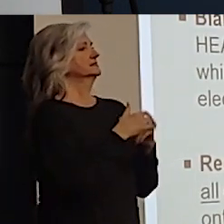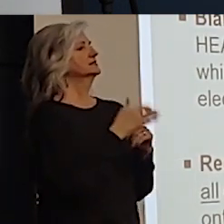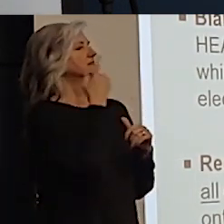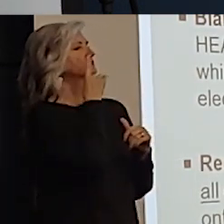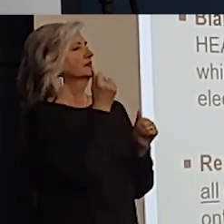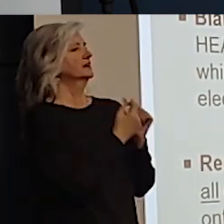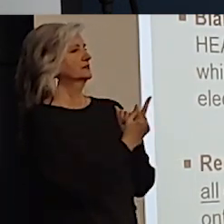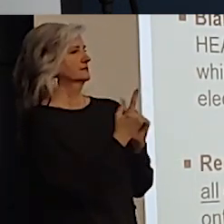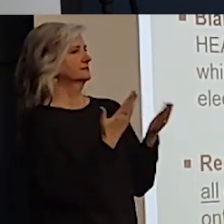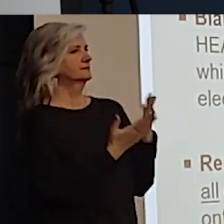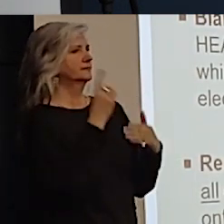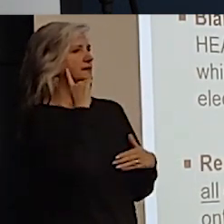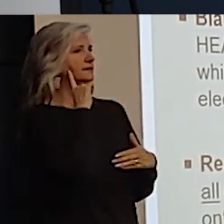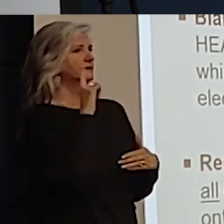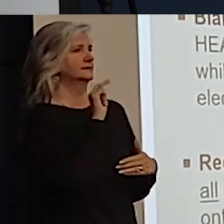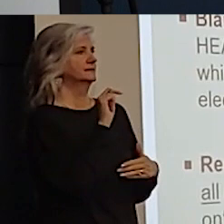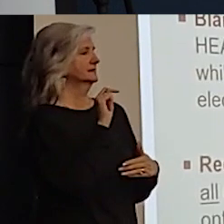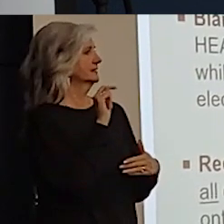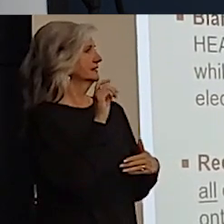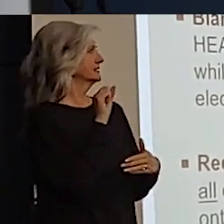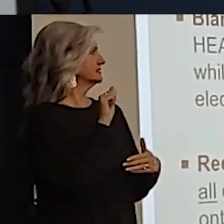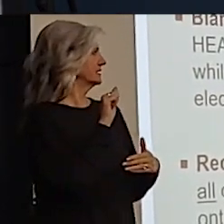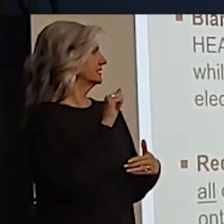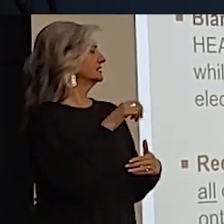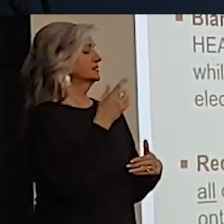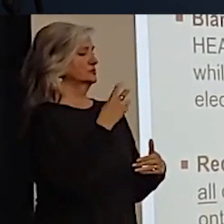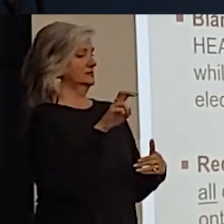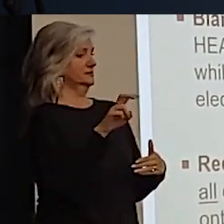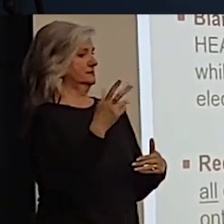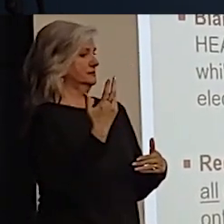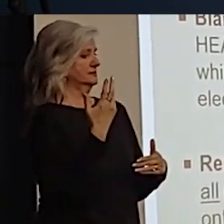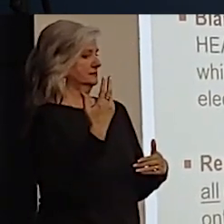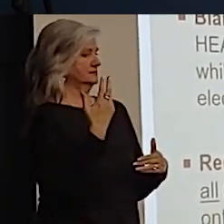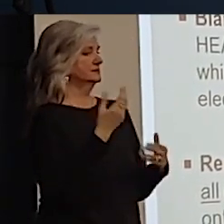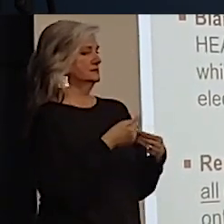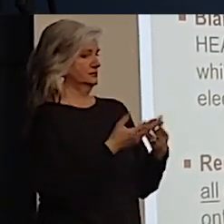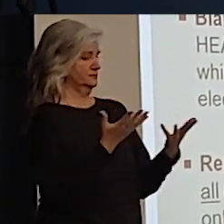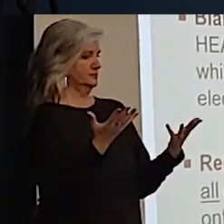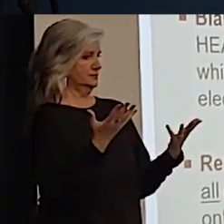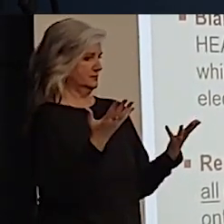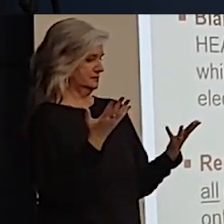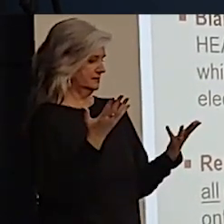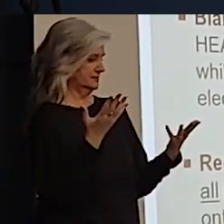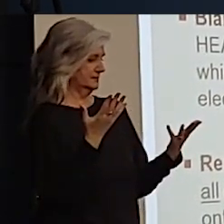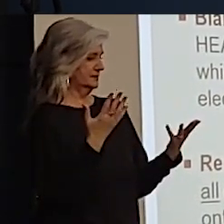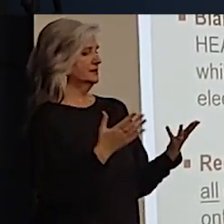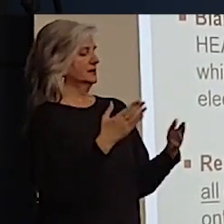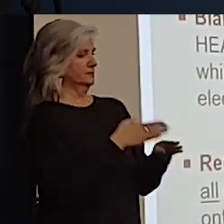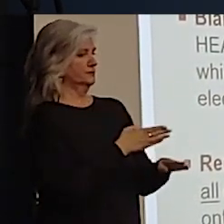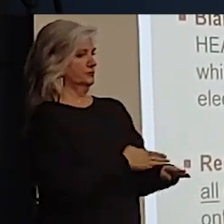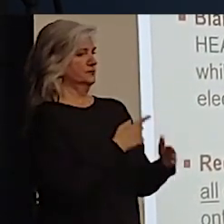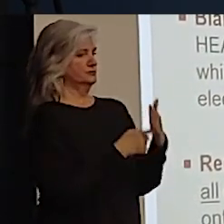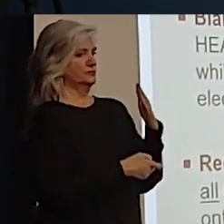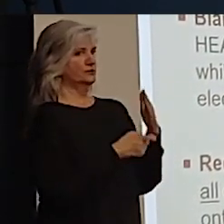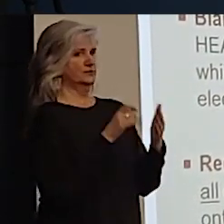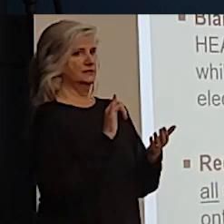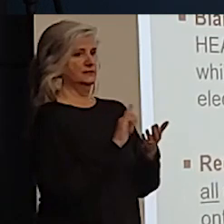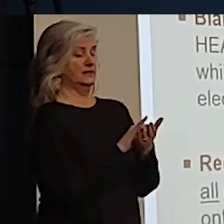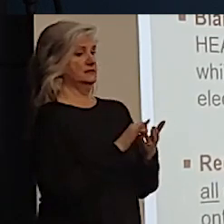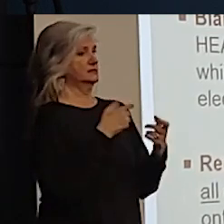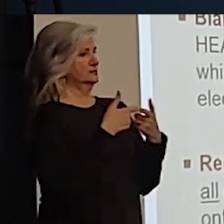For everybody's probably heard of the TDSIC, Transmission Distribution Storage Improvement Charge. But this is a tracker that the utilities